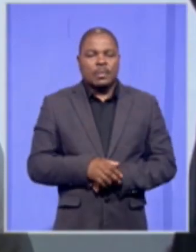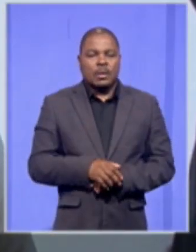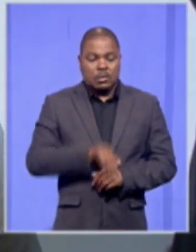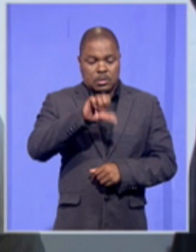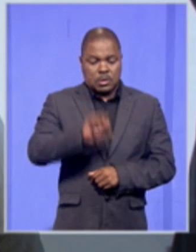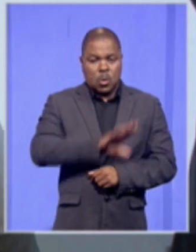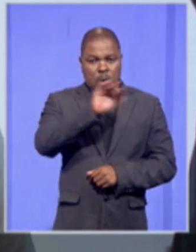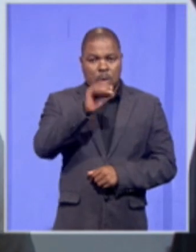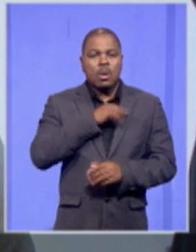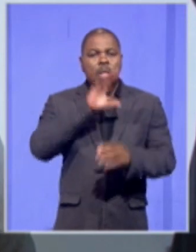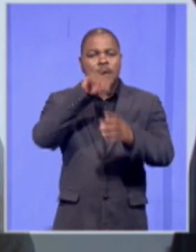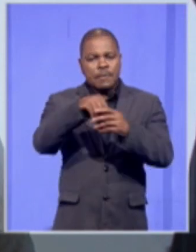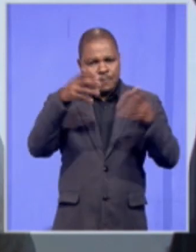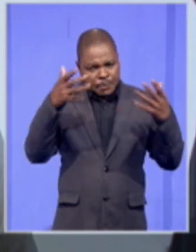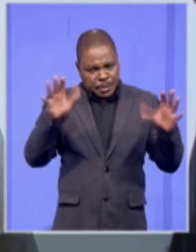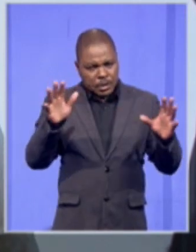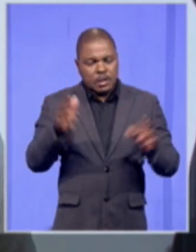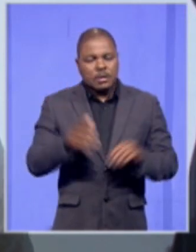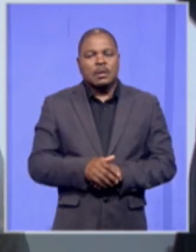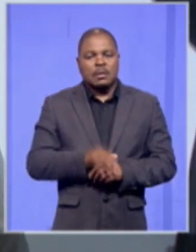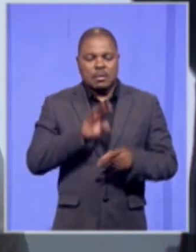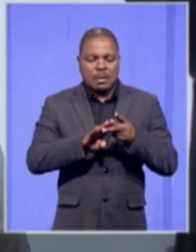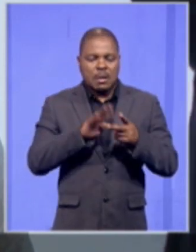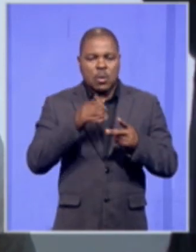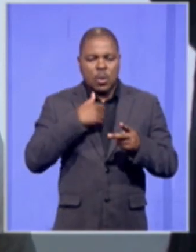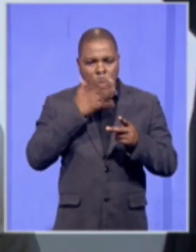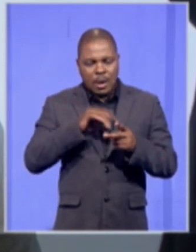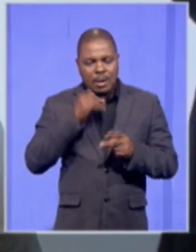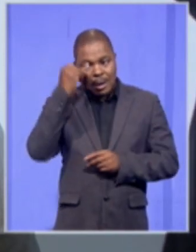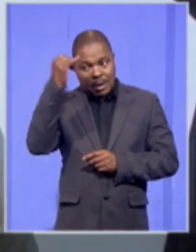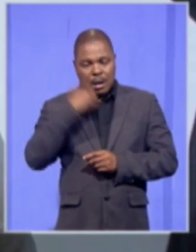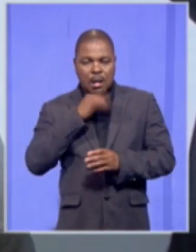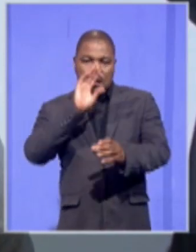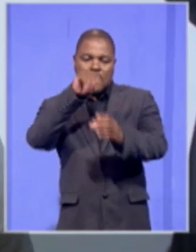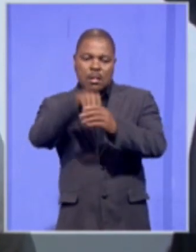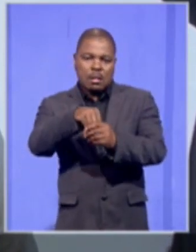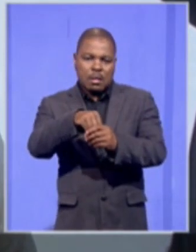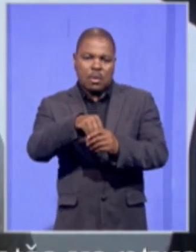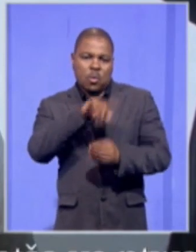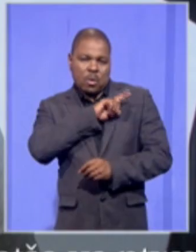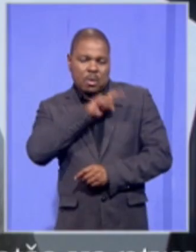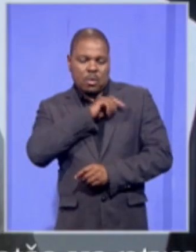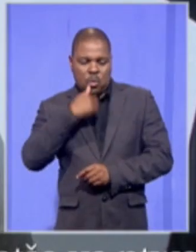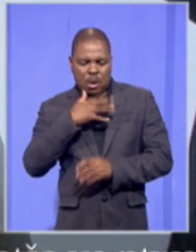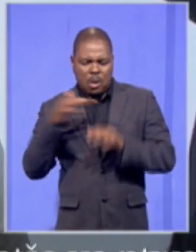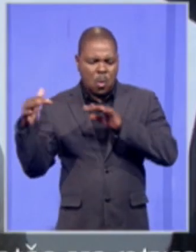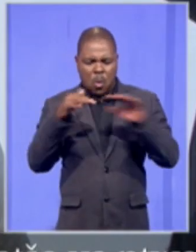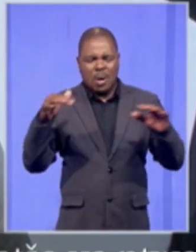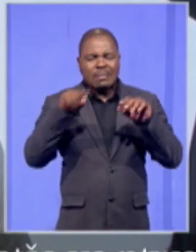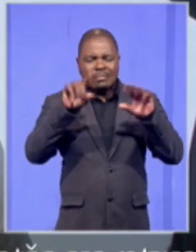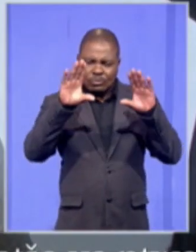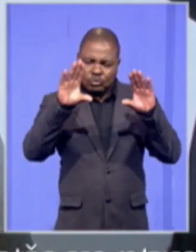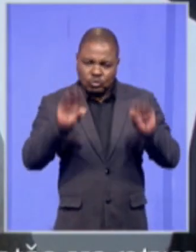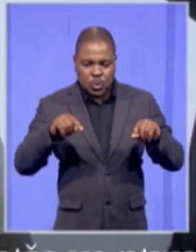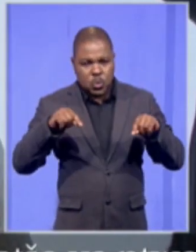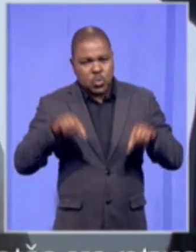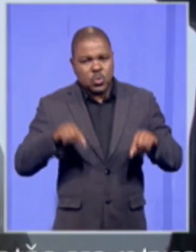platform and put our position across, which is a ceasefire, the immediate cessation